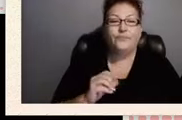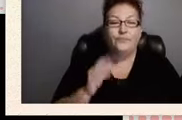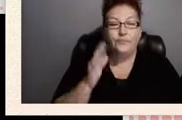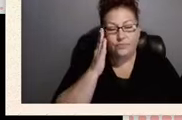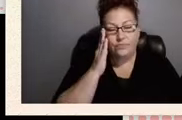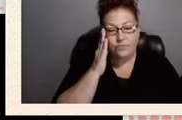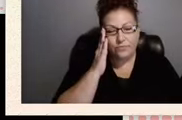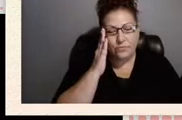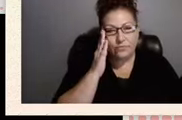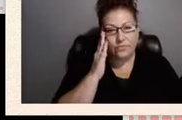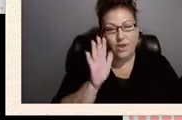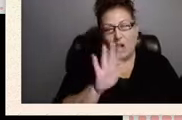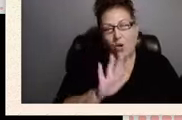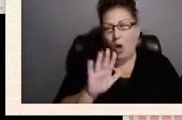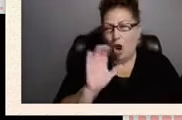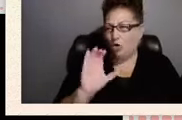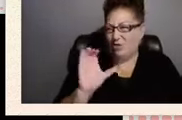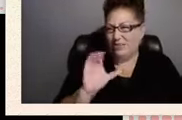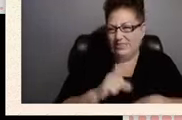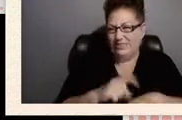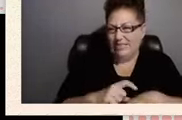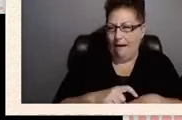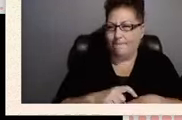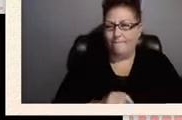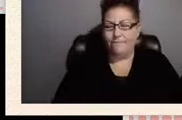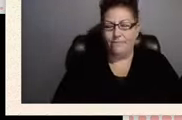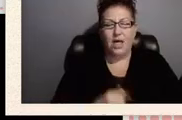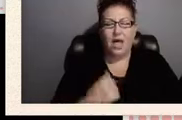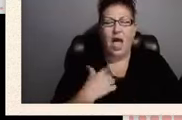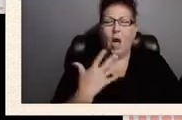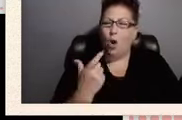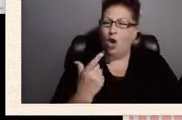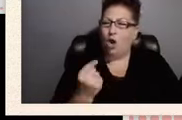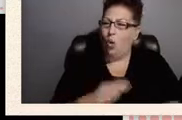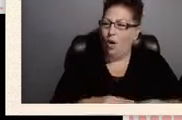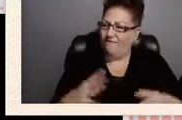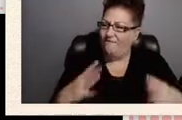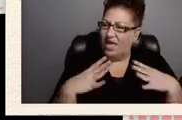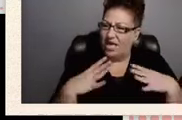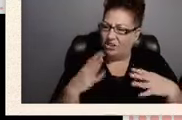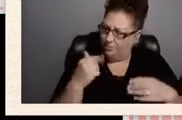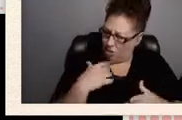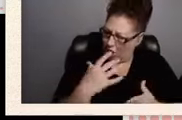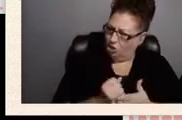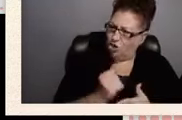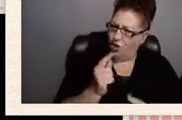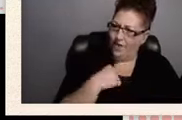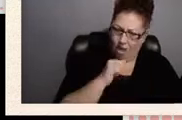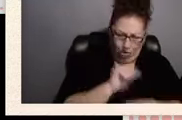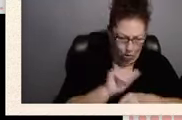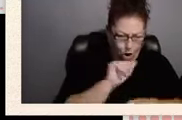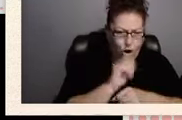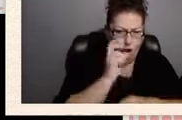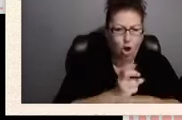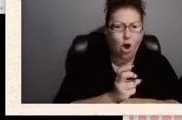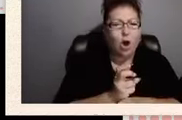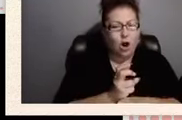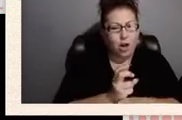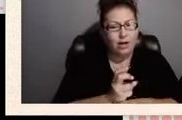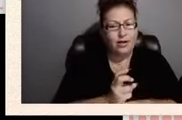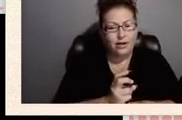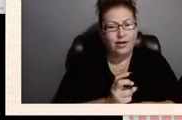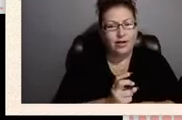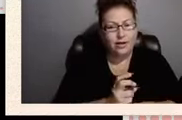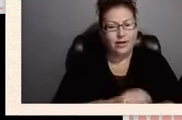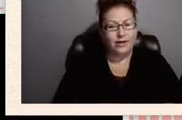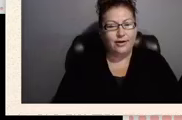around Christmas time, I want to go on vacation because I deserve it. I worked my butt off. Um,